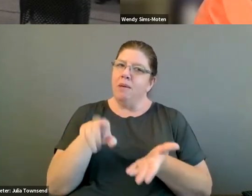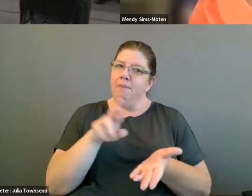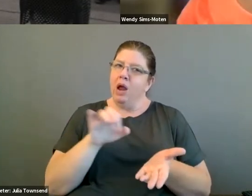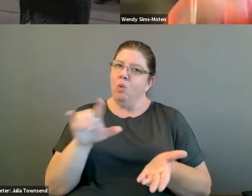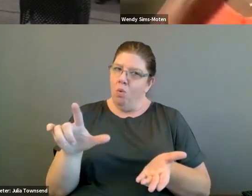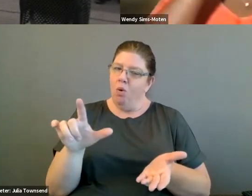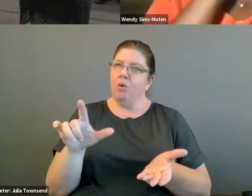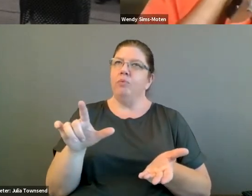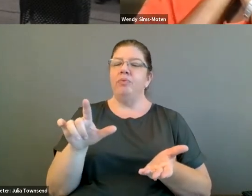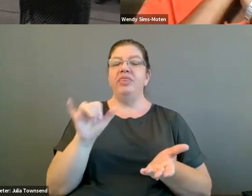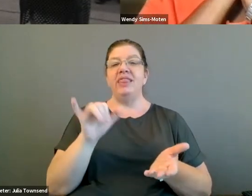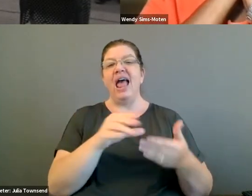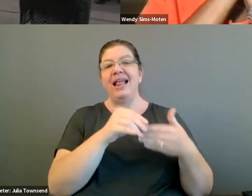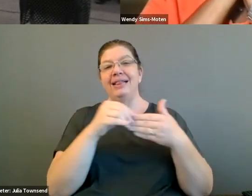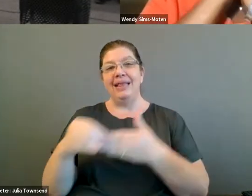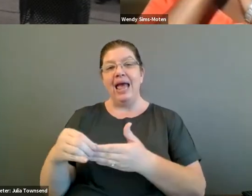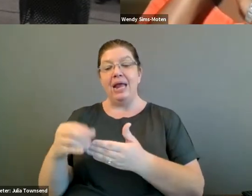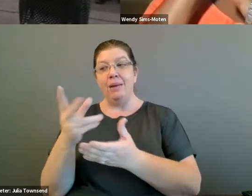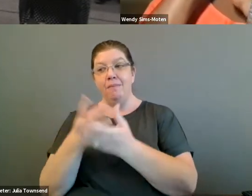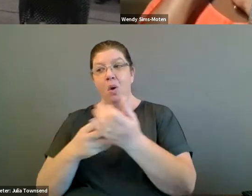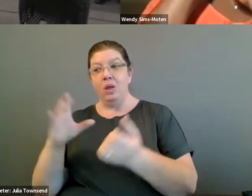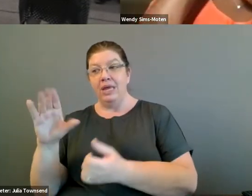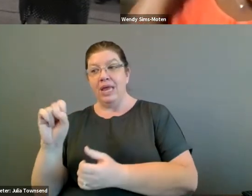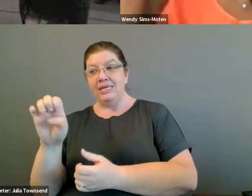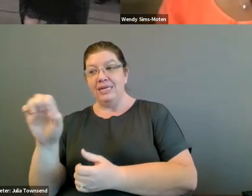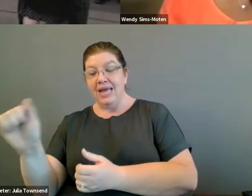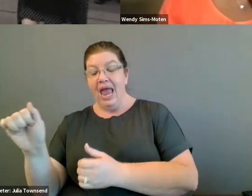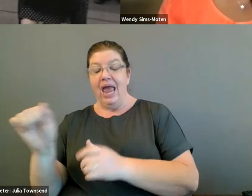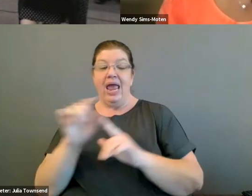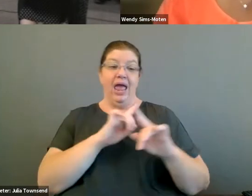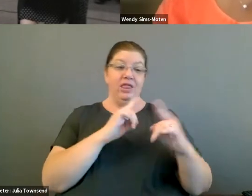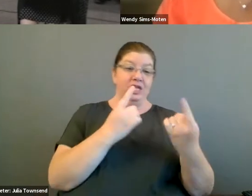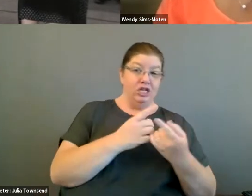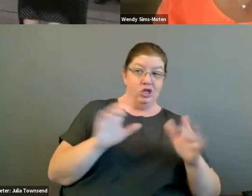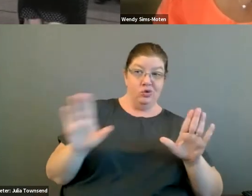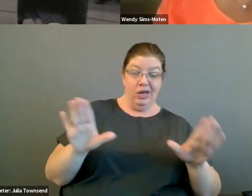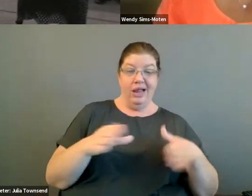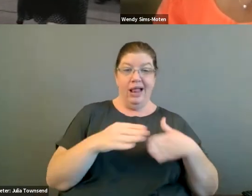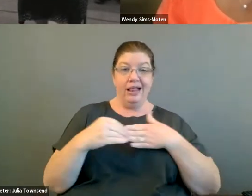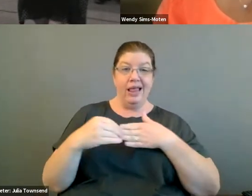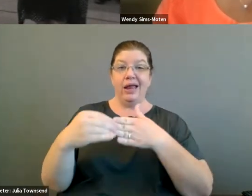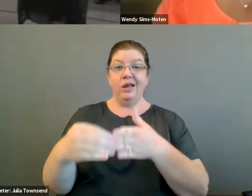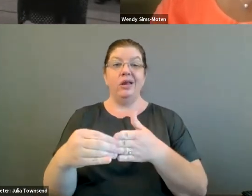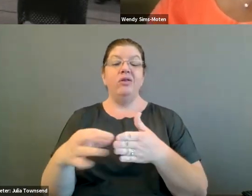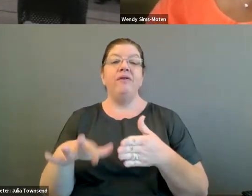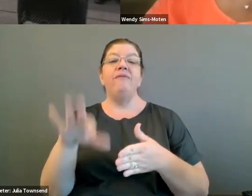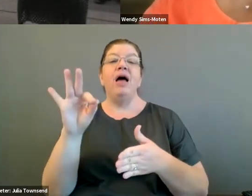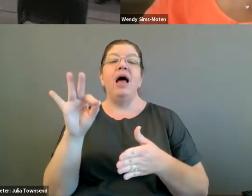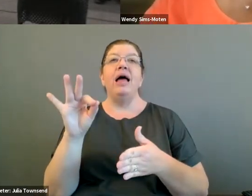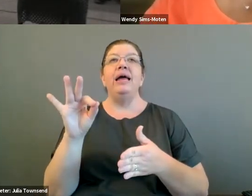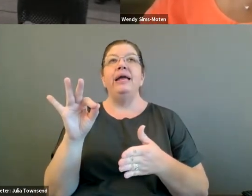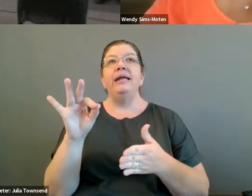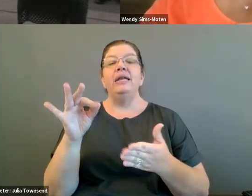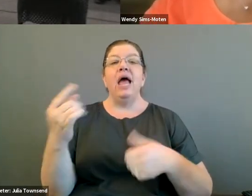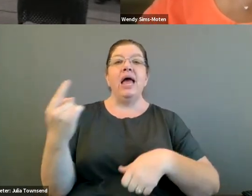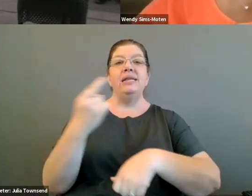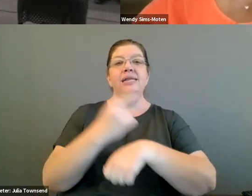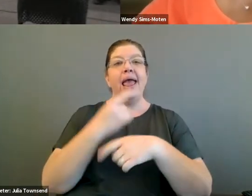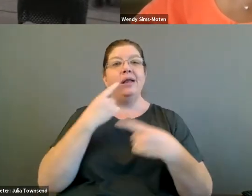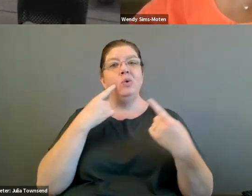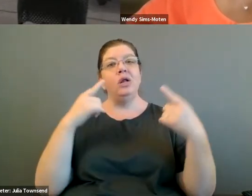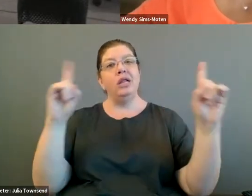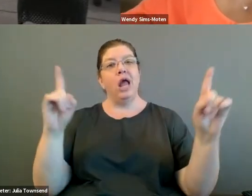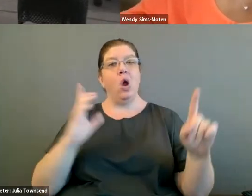which kind of led both CSEA and the district in the direction of finding a day to declare a